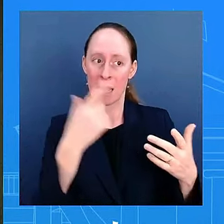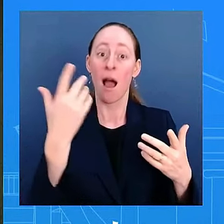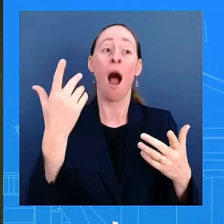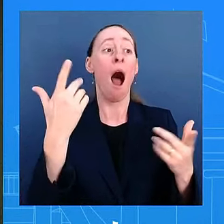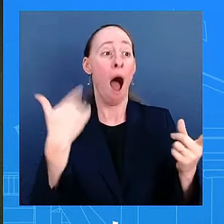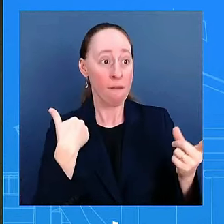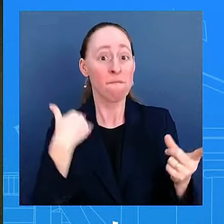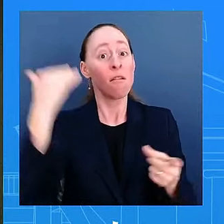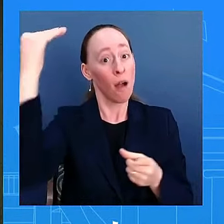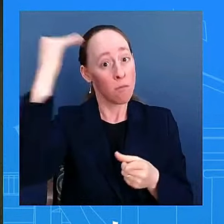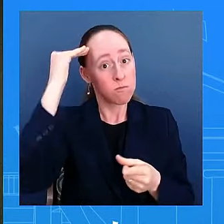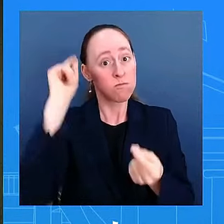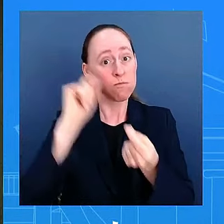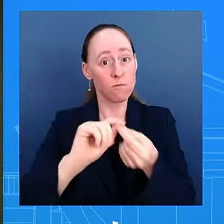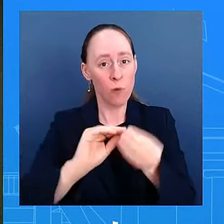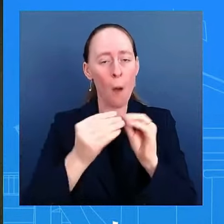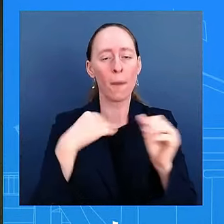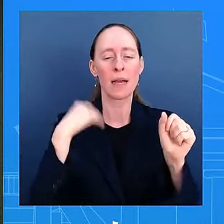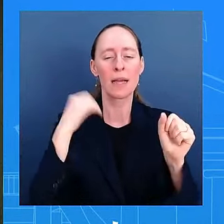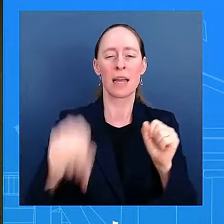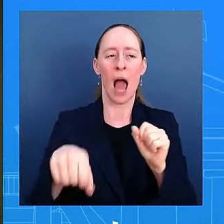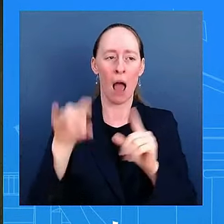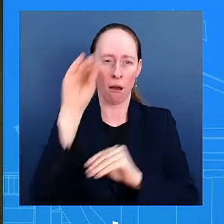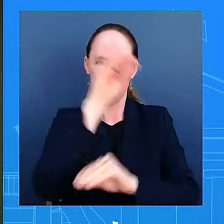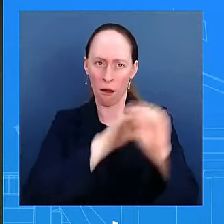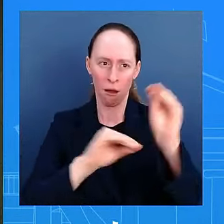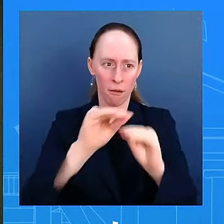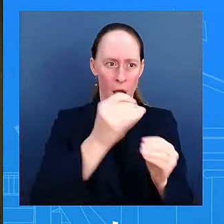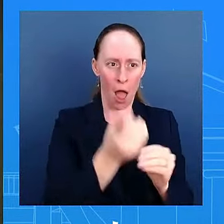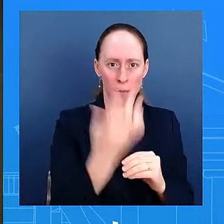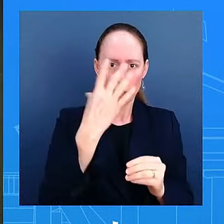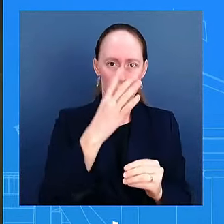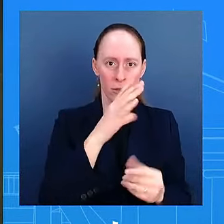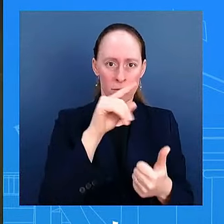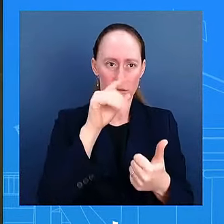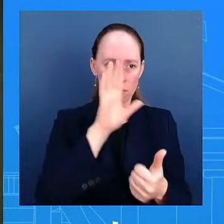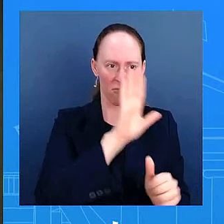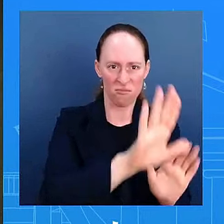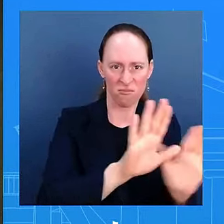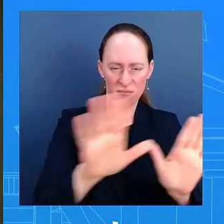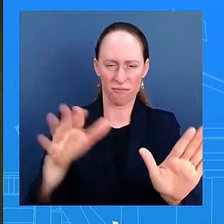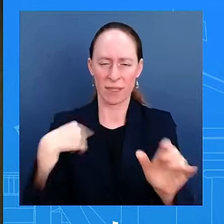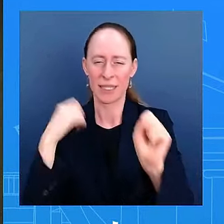and financial management. So a continuing resolution